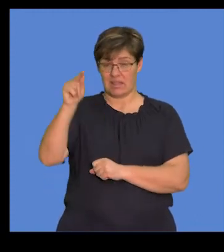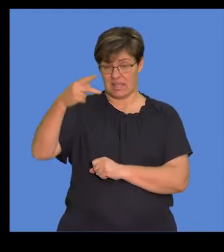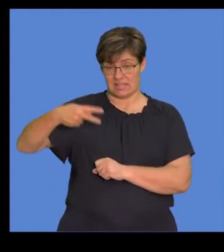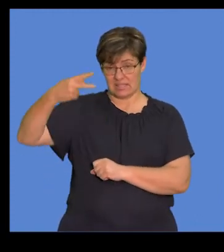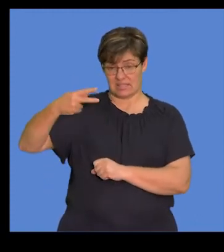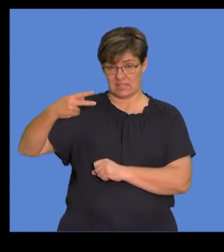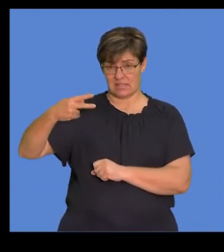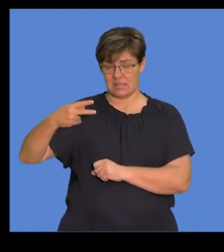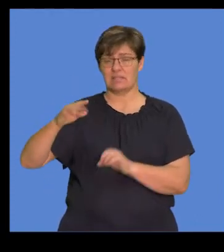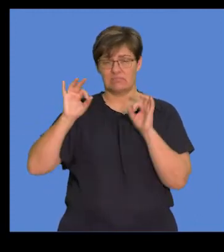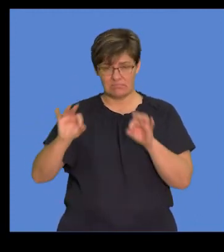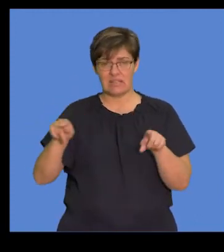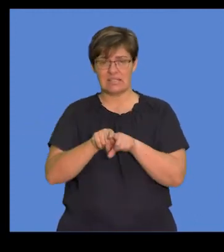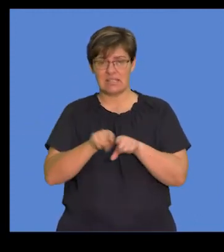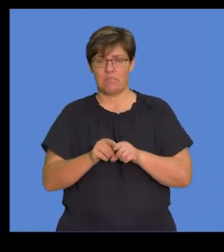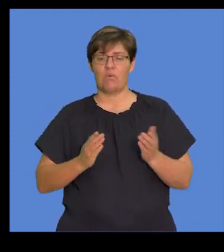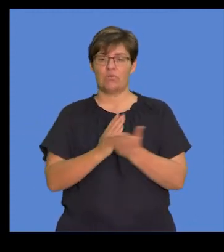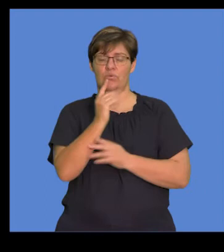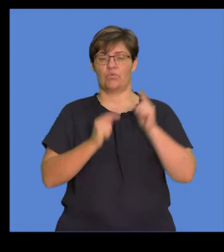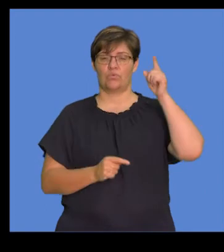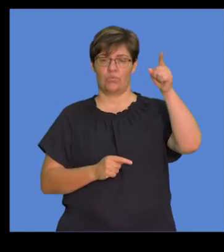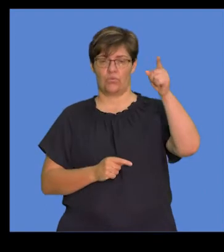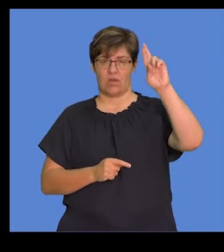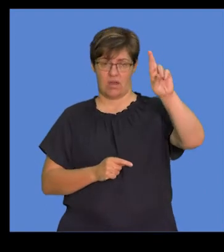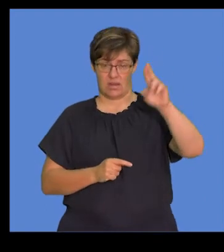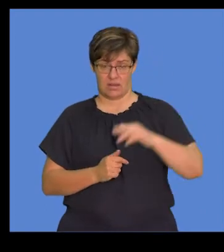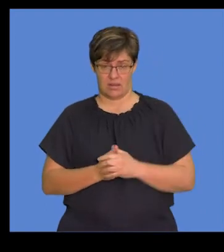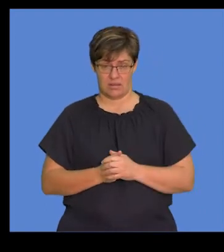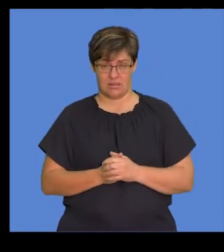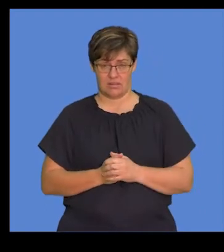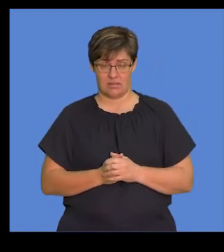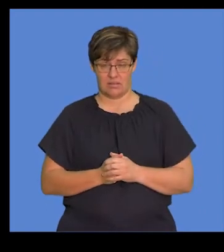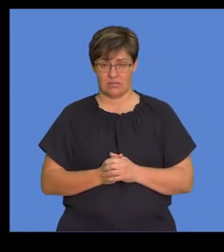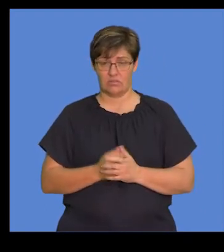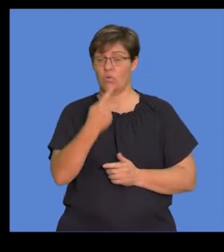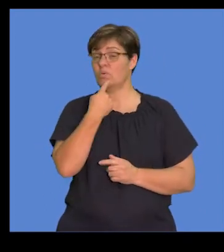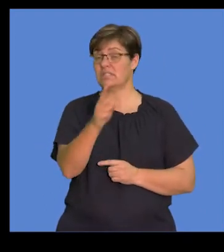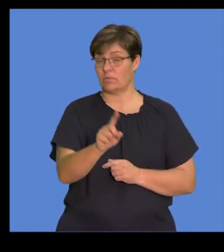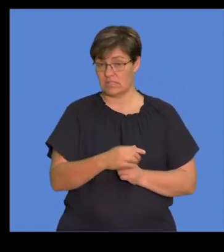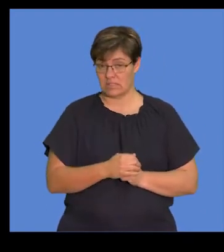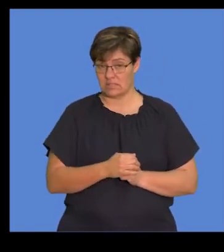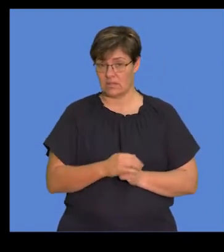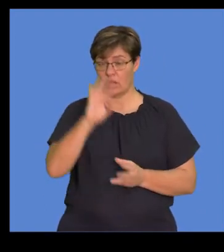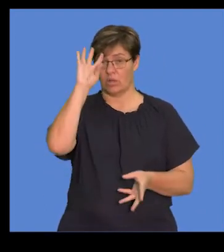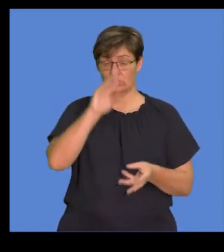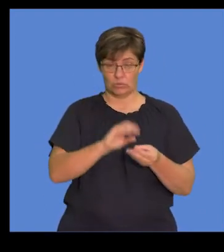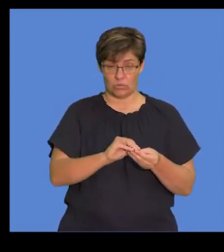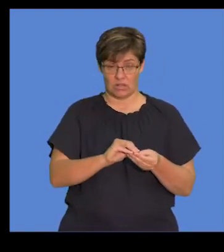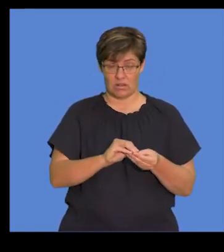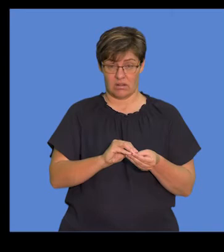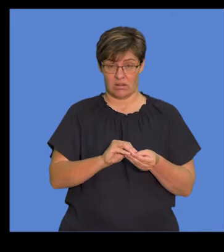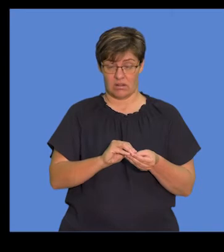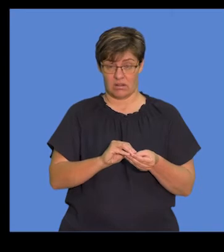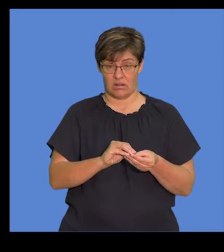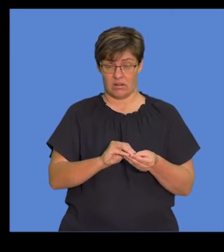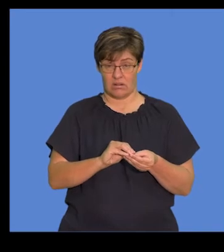in the parallel combination, it's exactly equal to the current that passes through R. Okay, so we are saying that the total current,